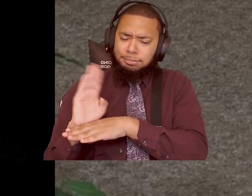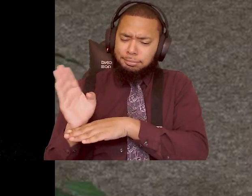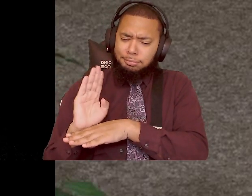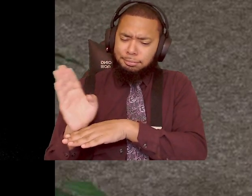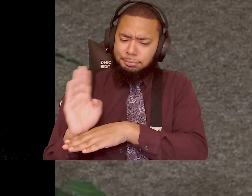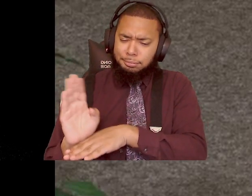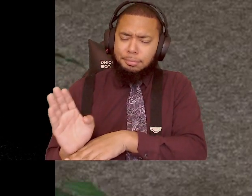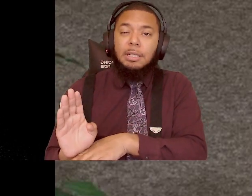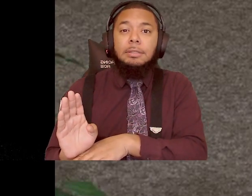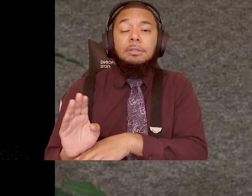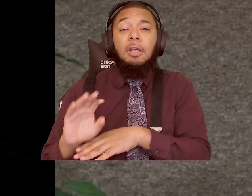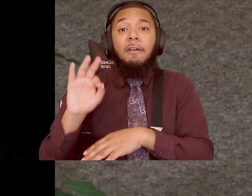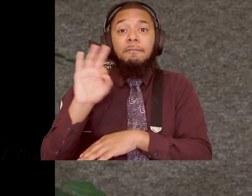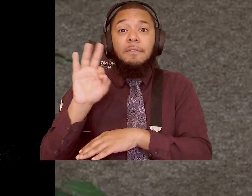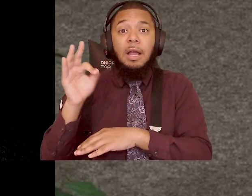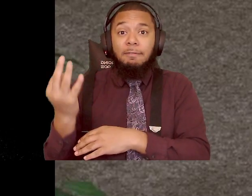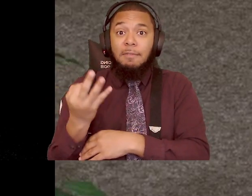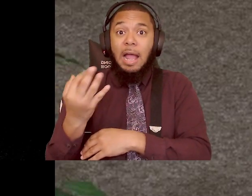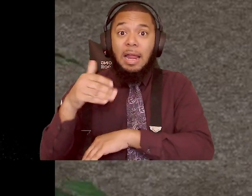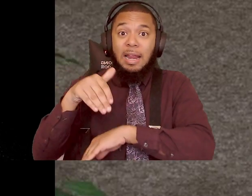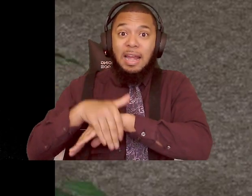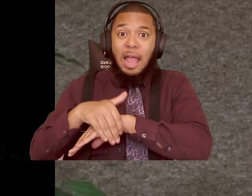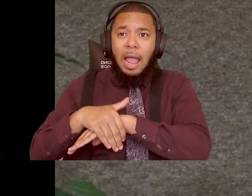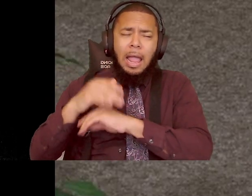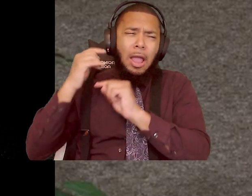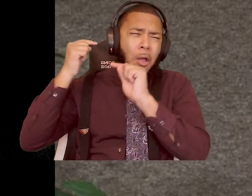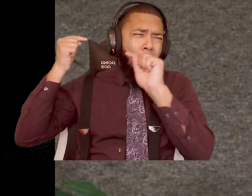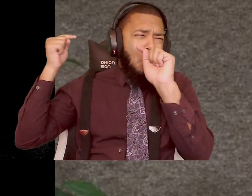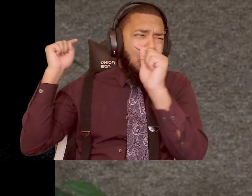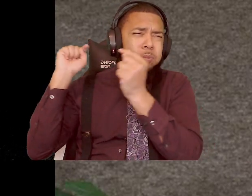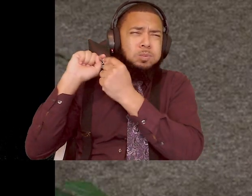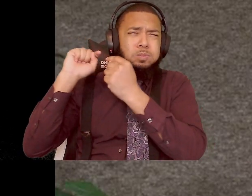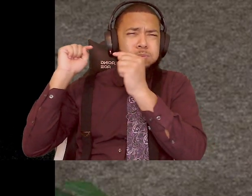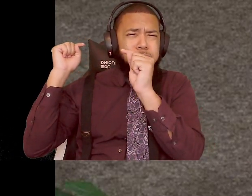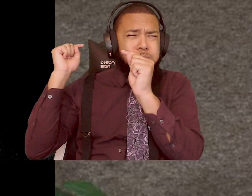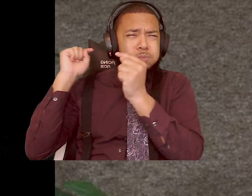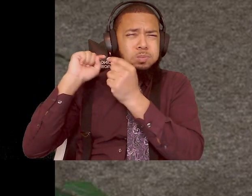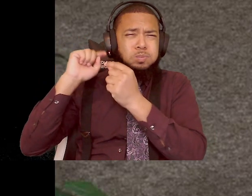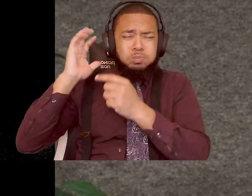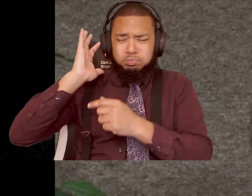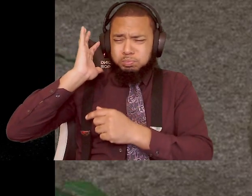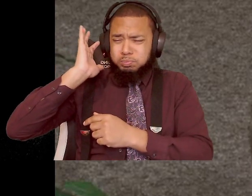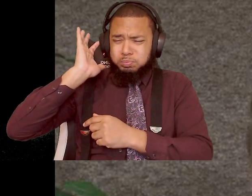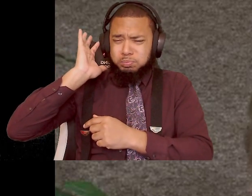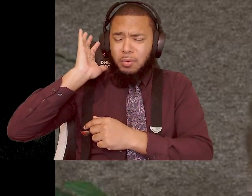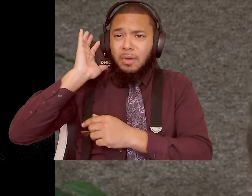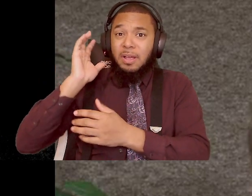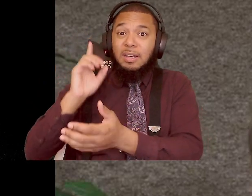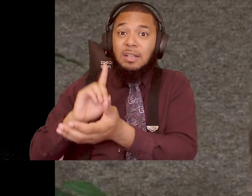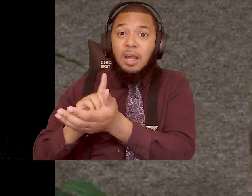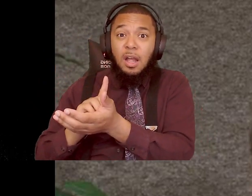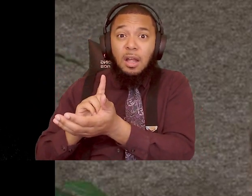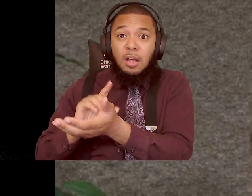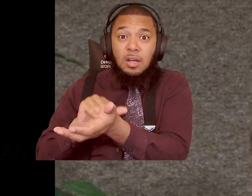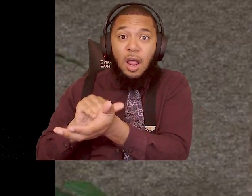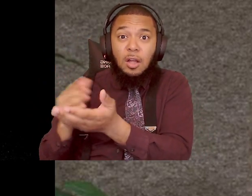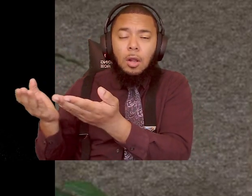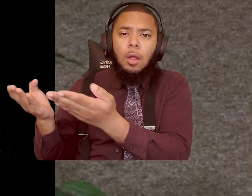time Friday night rolls around, you are in extreme pain. The doctor's office is closed, and you have to go to the emergency